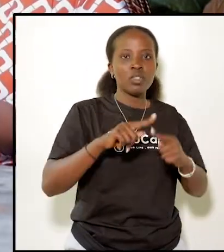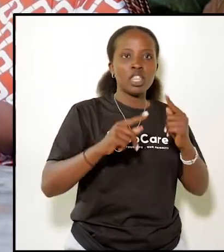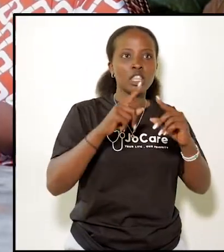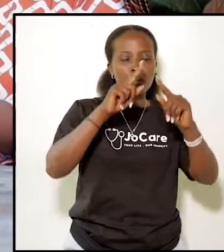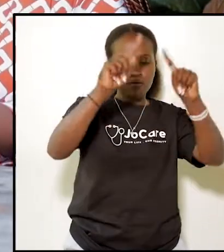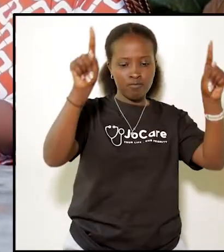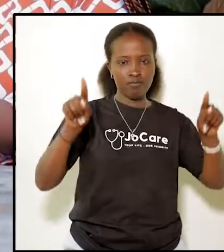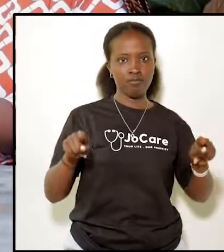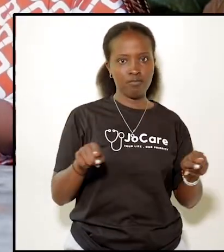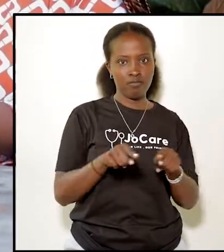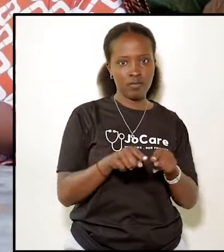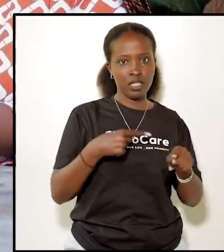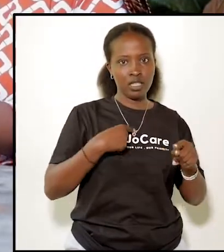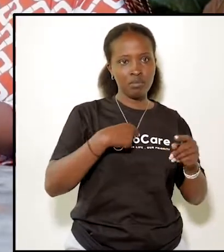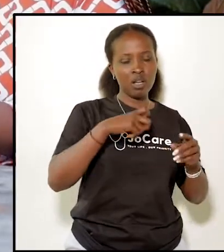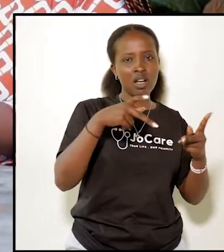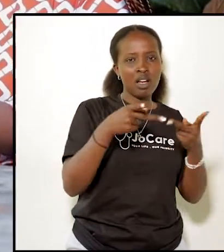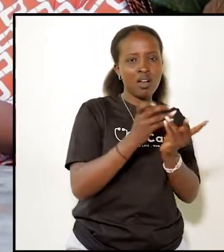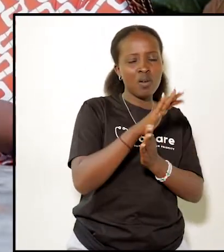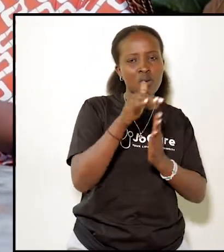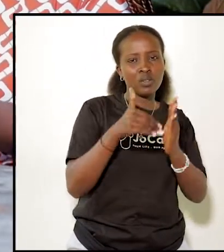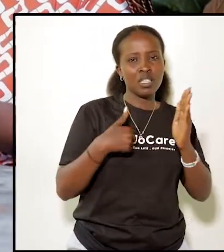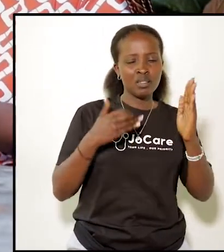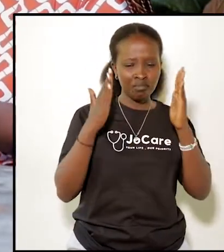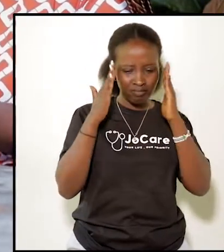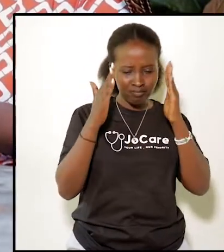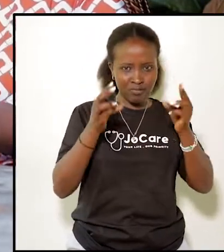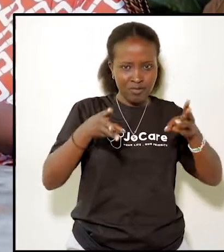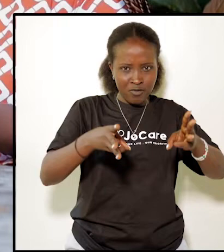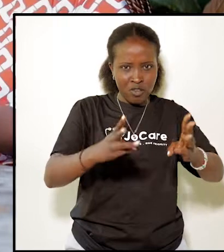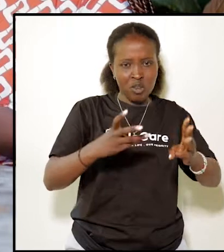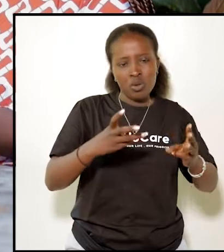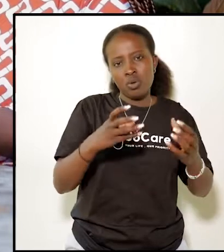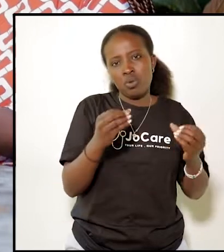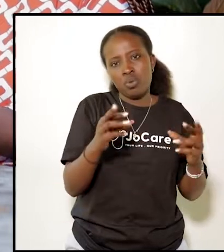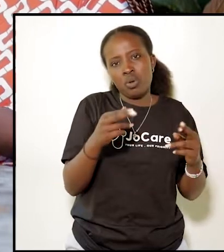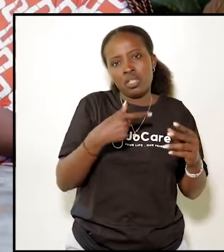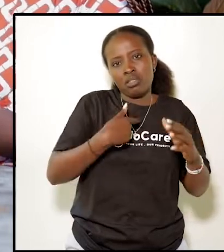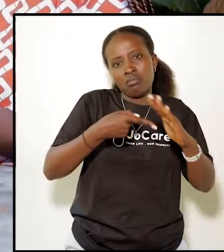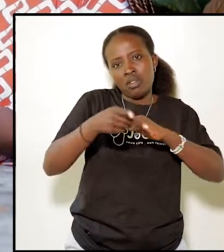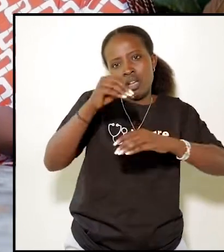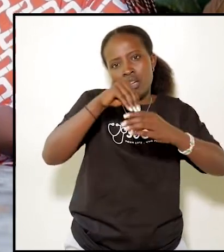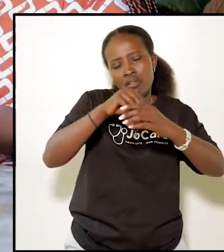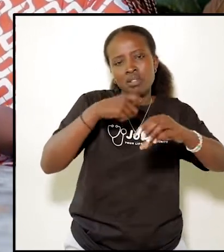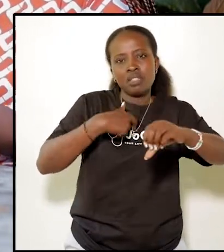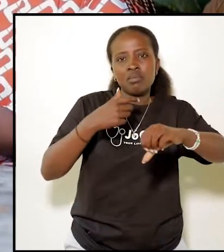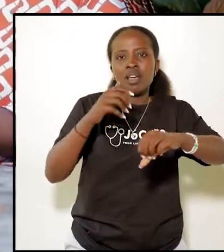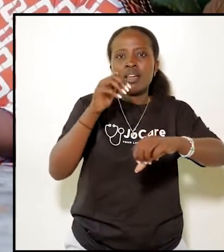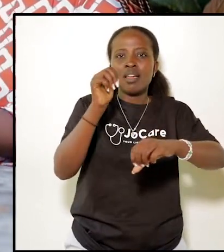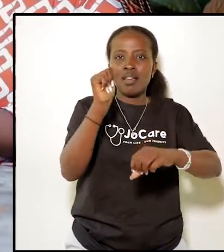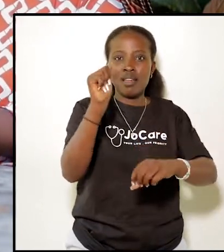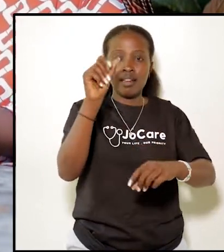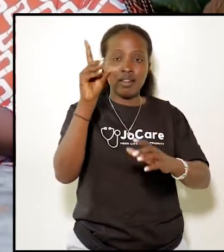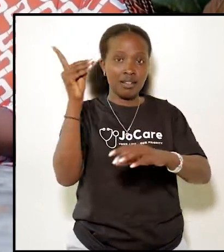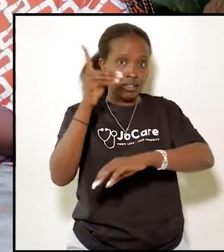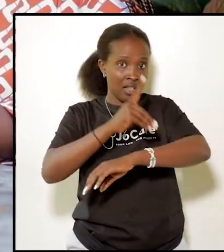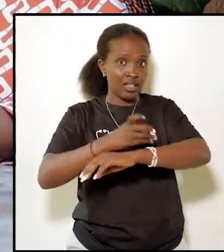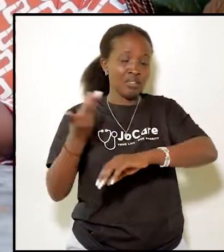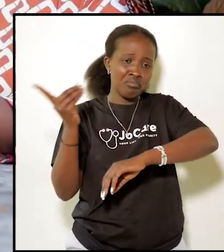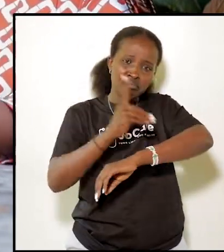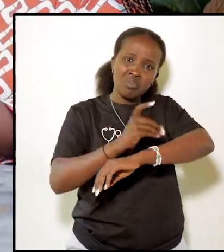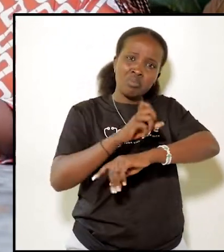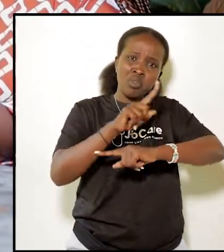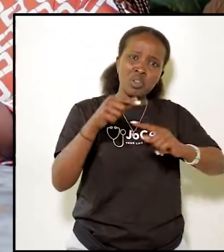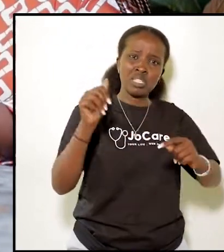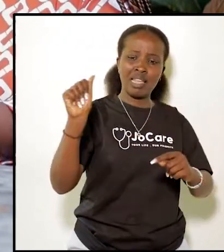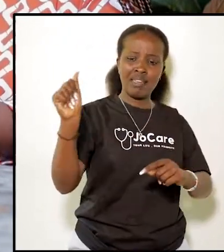Okay. That's a regular cycle. When you follow, let's say if your cycle takes 28 days, then